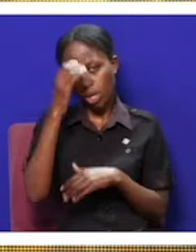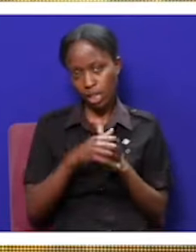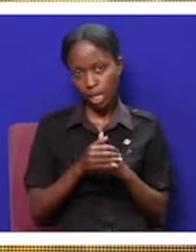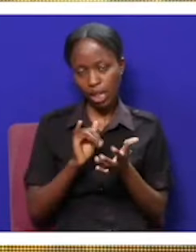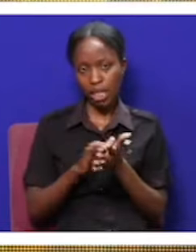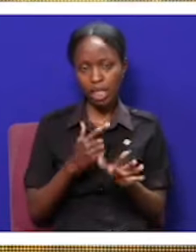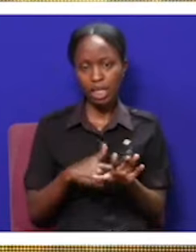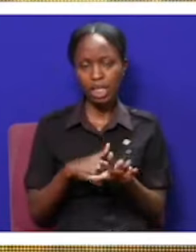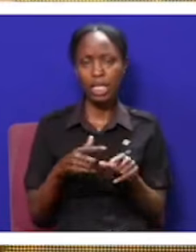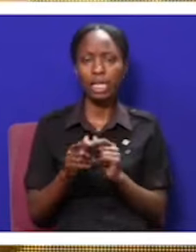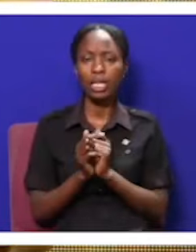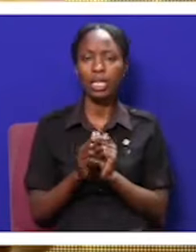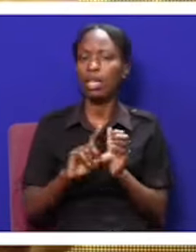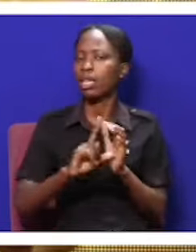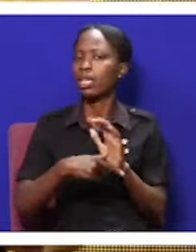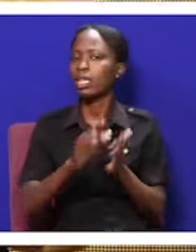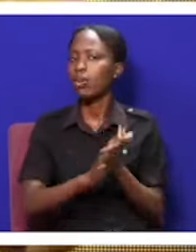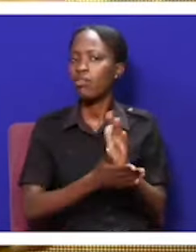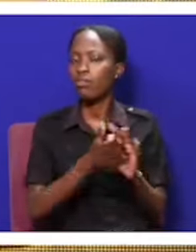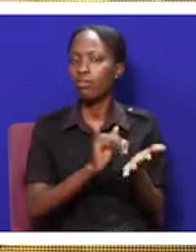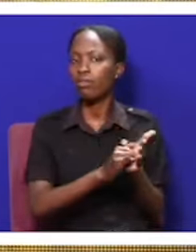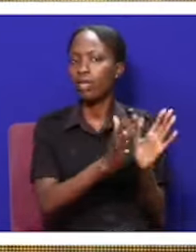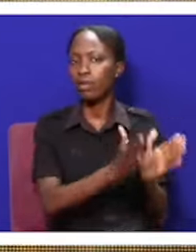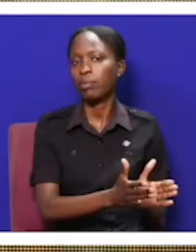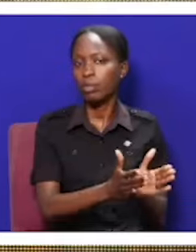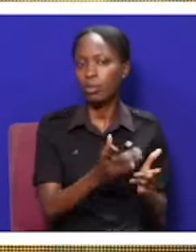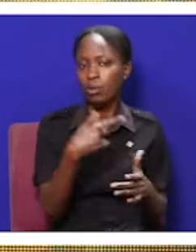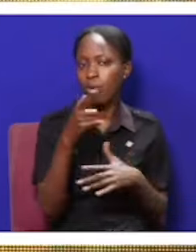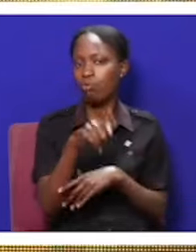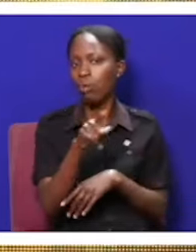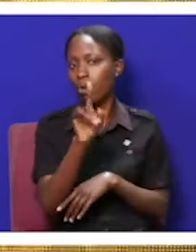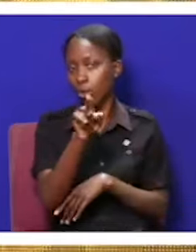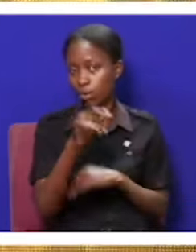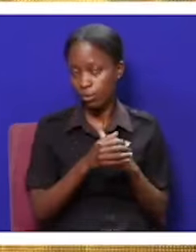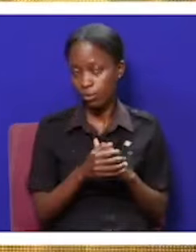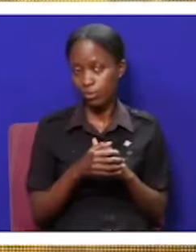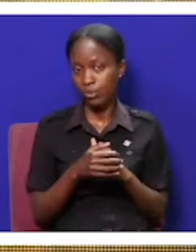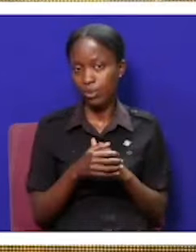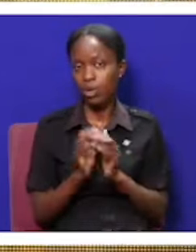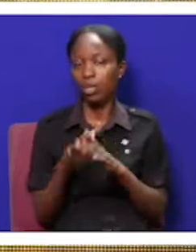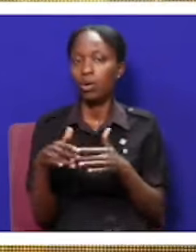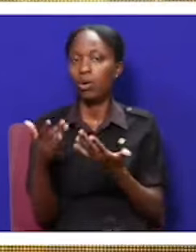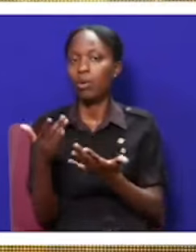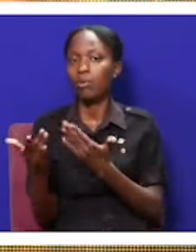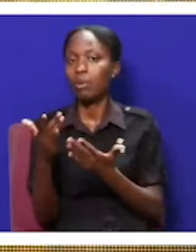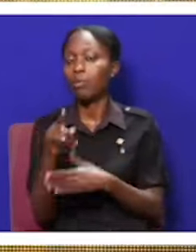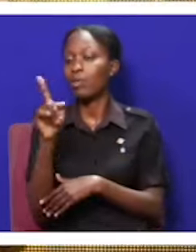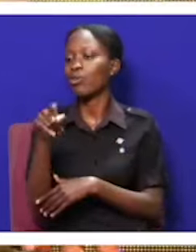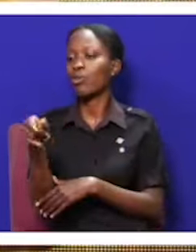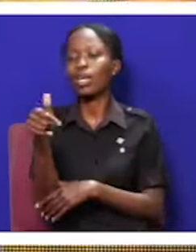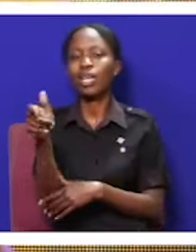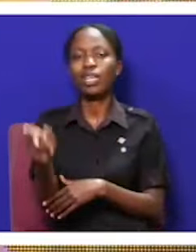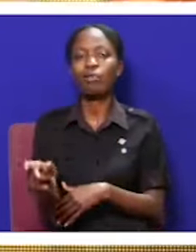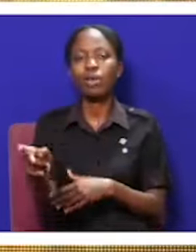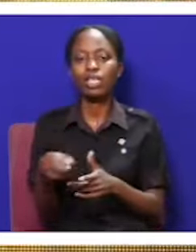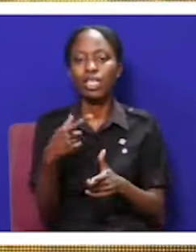And did you eventually forgive whoever had offended you? Or maybe you're the one who had offended the other person